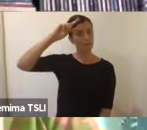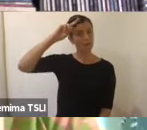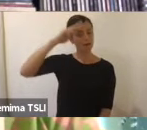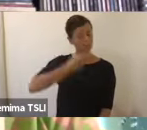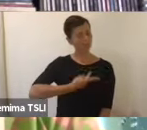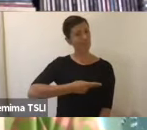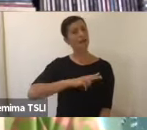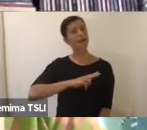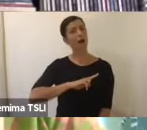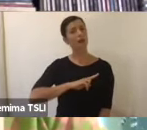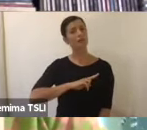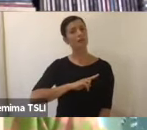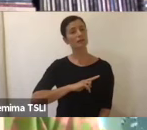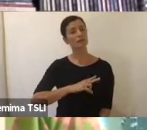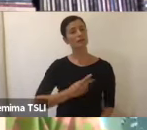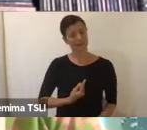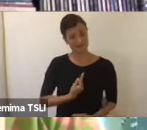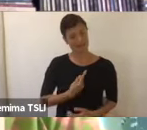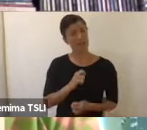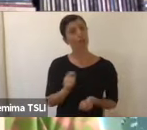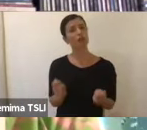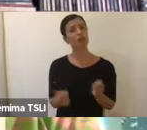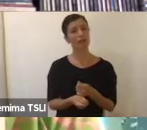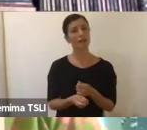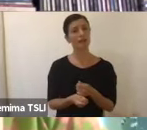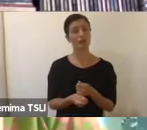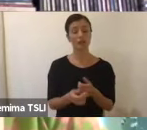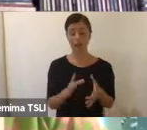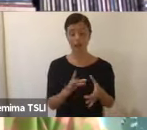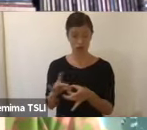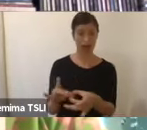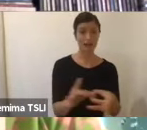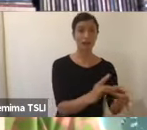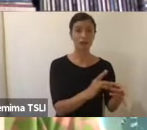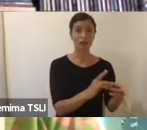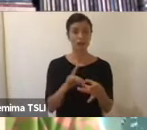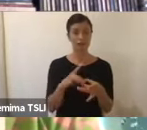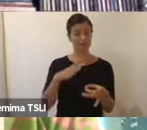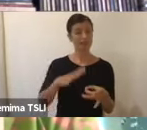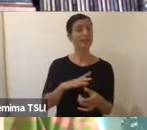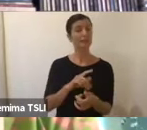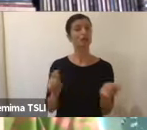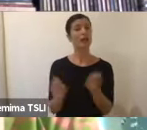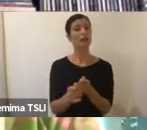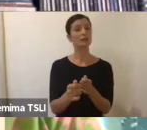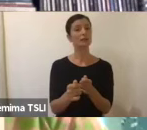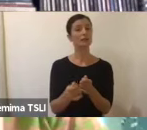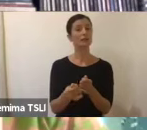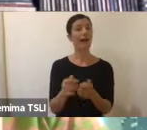very selves um to our relations with each other um and change to our institutions